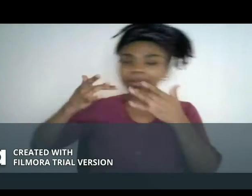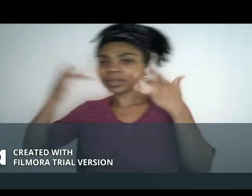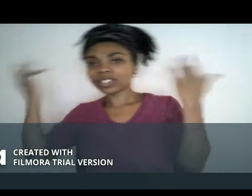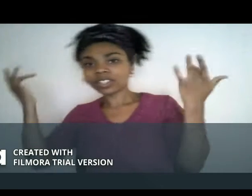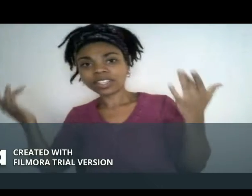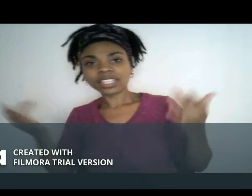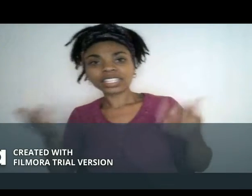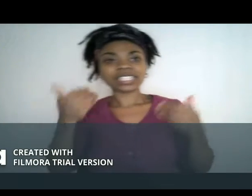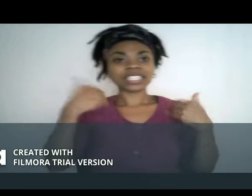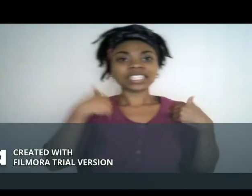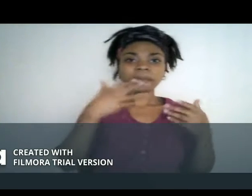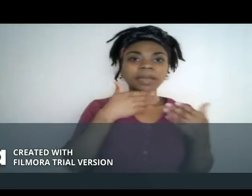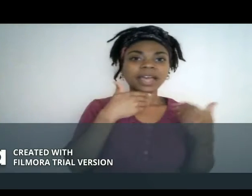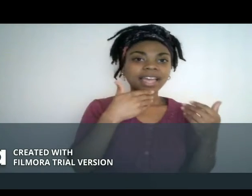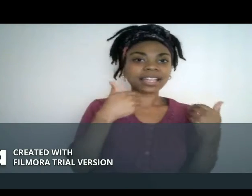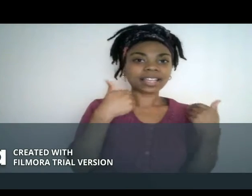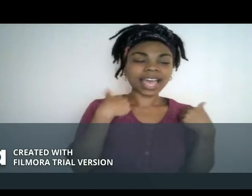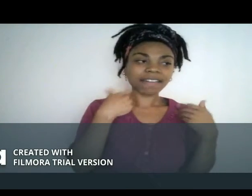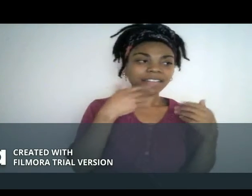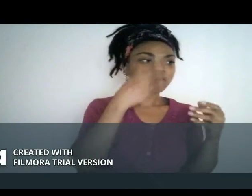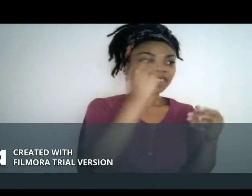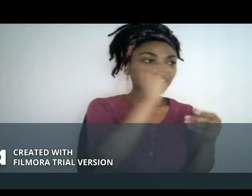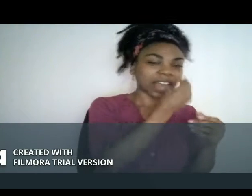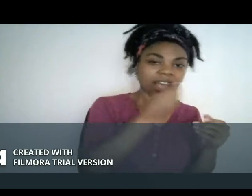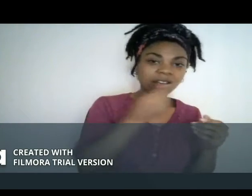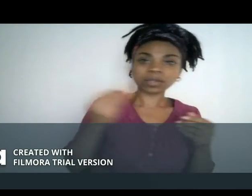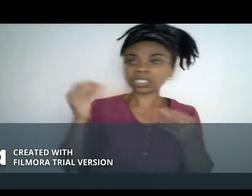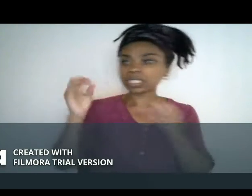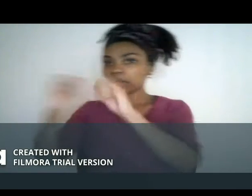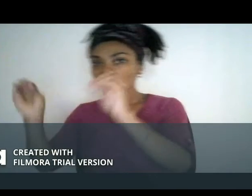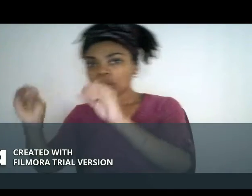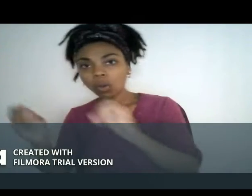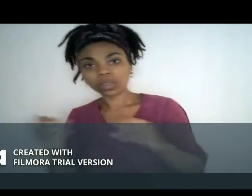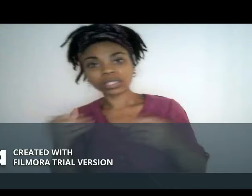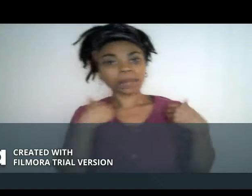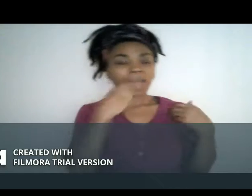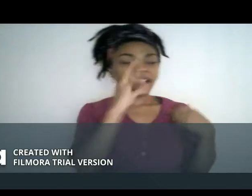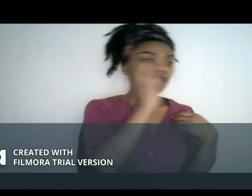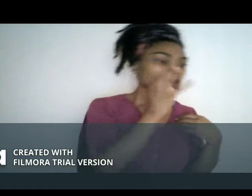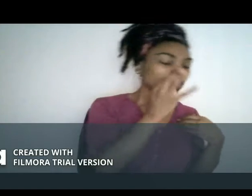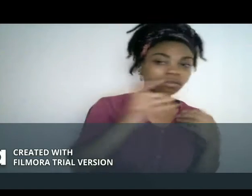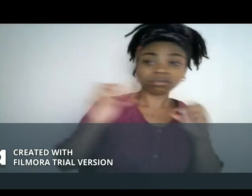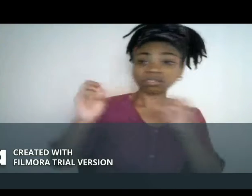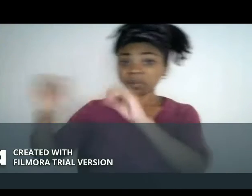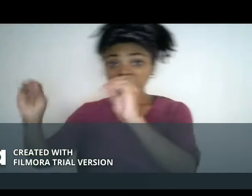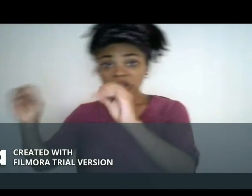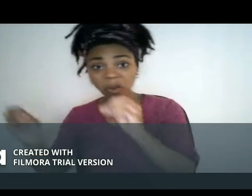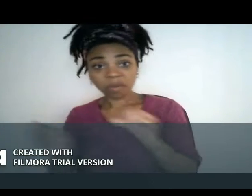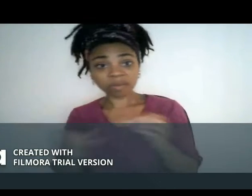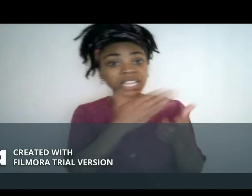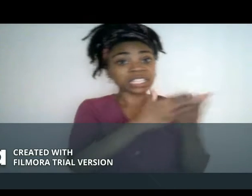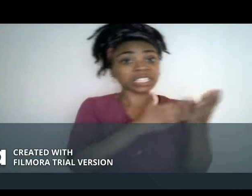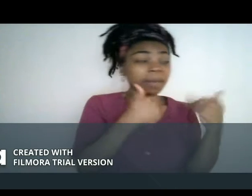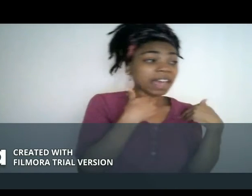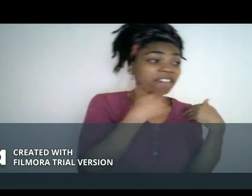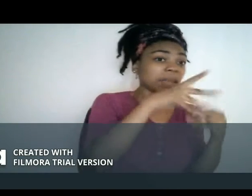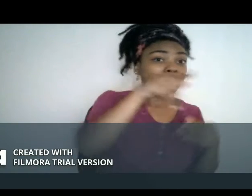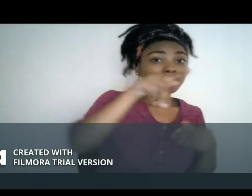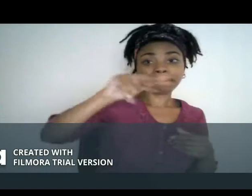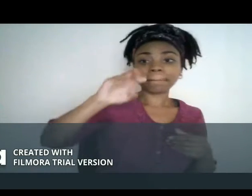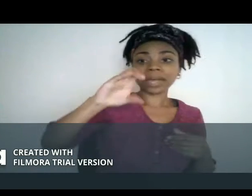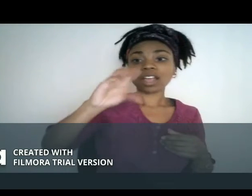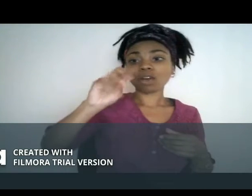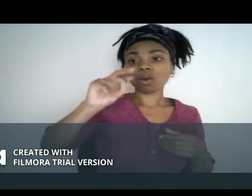have flowers, some don't, some bear fruit, some have fruit, some don't, some have pine cones,